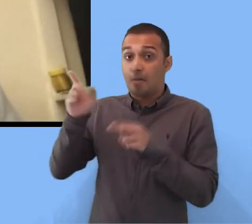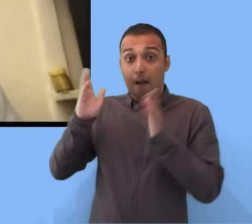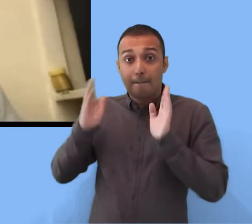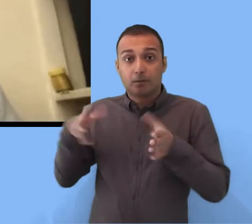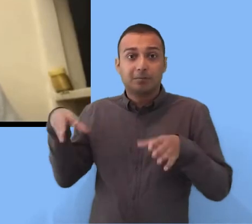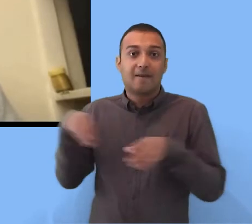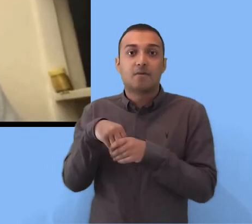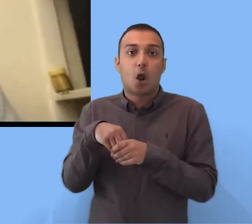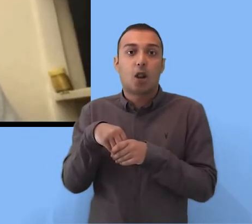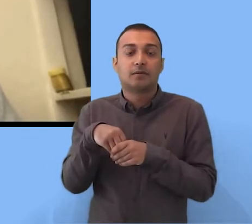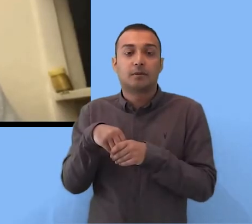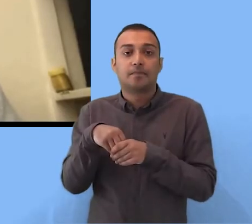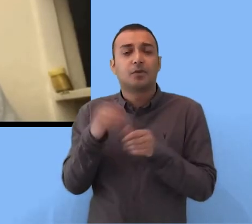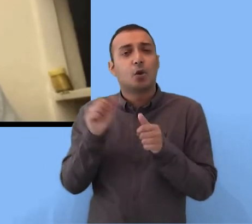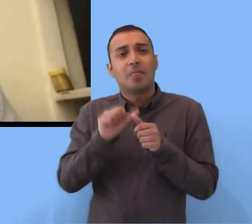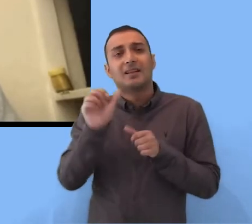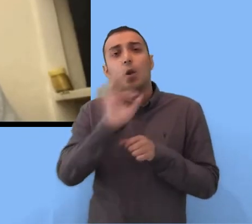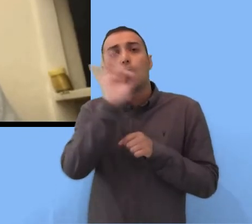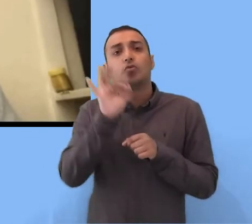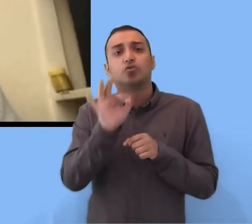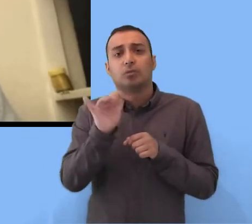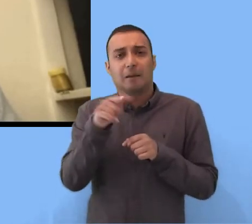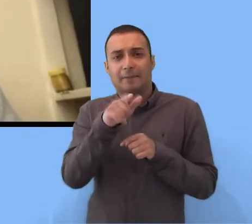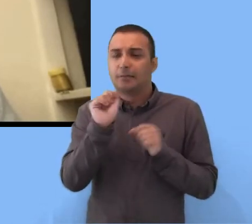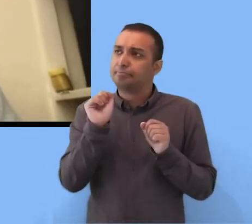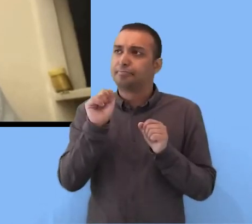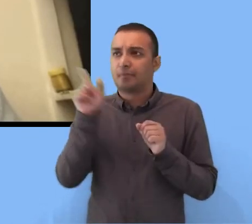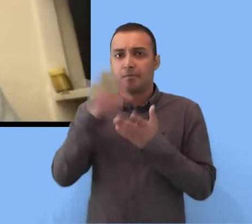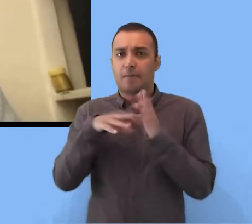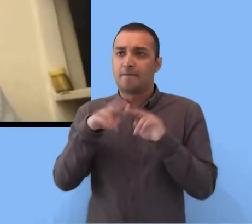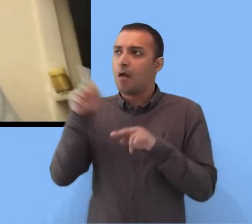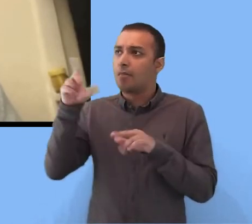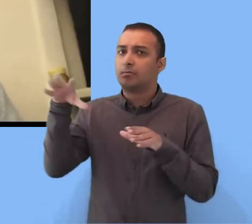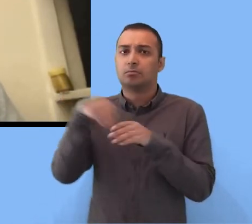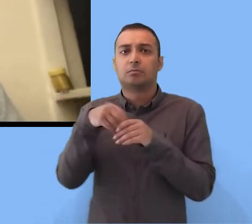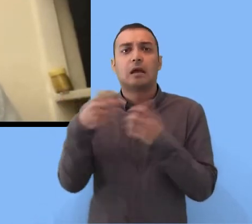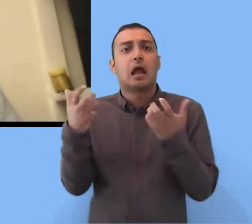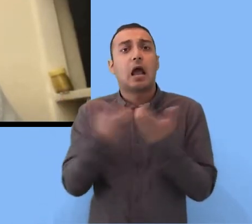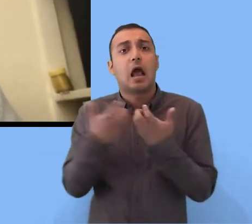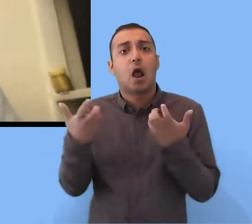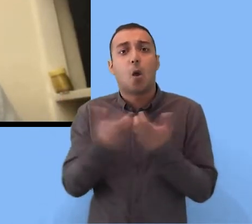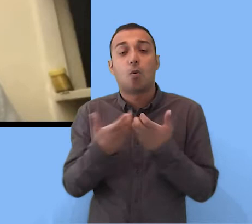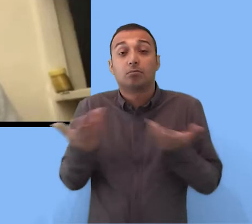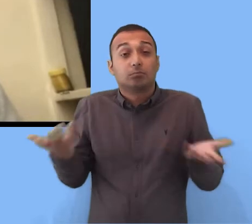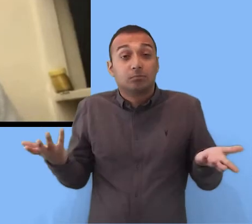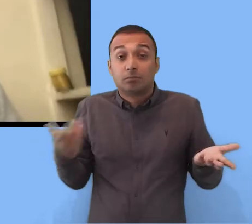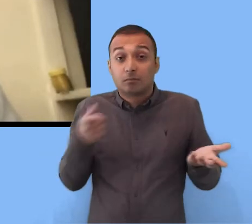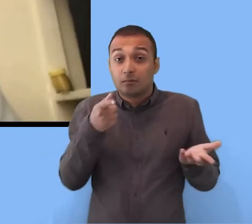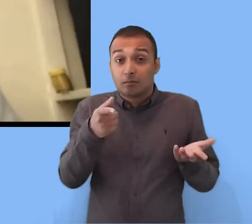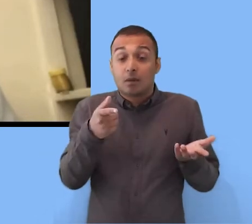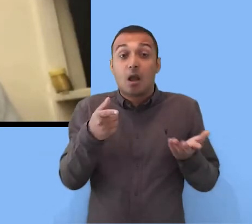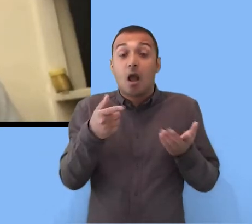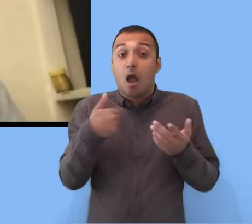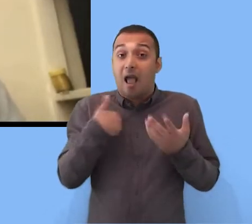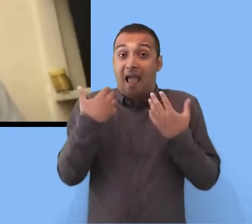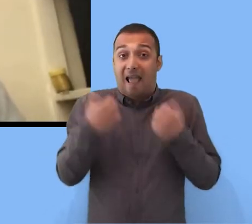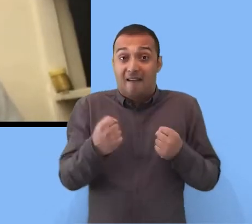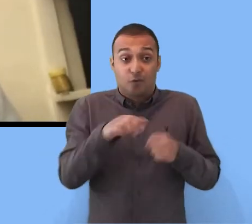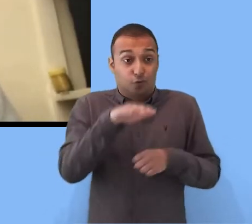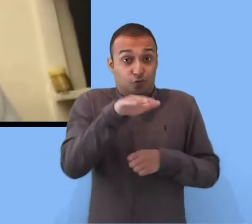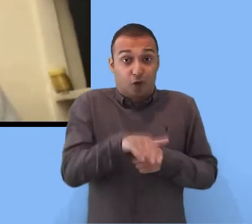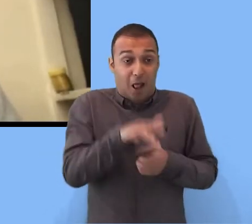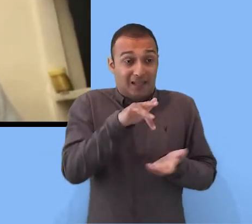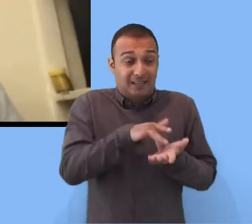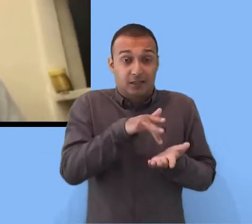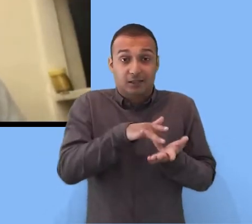having a parent-centered approach, so knowing your parents. Just like we have a child-centered approach, we need to know our